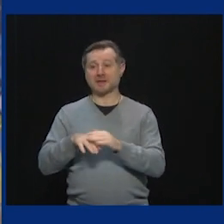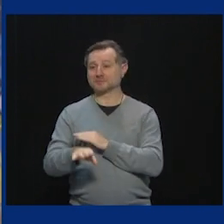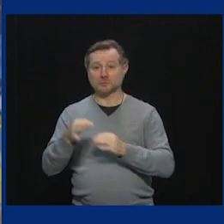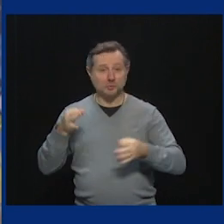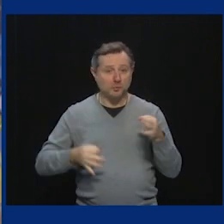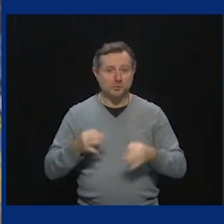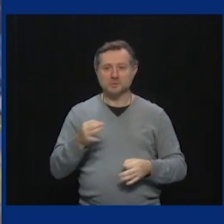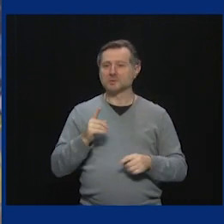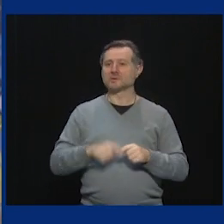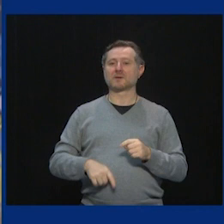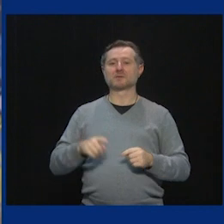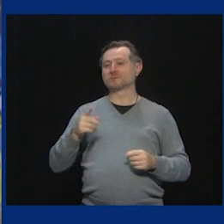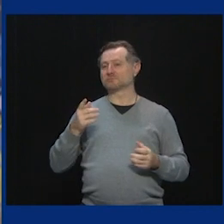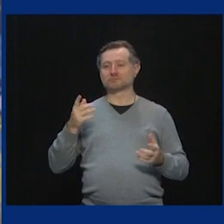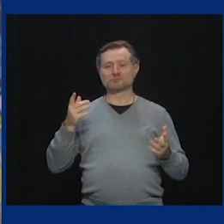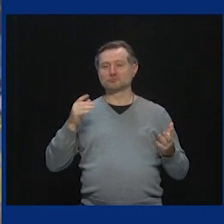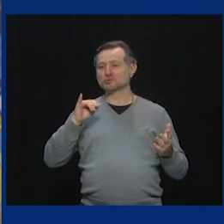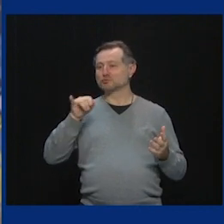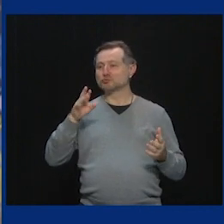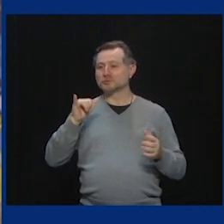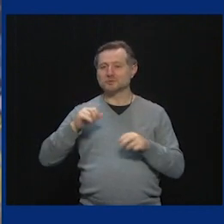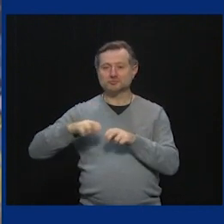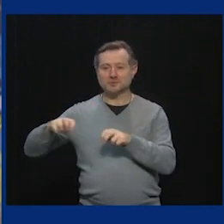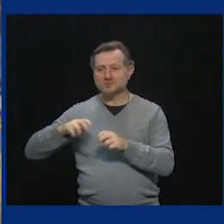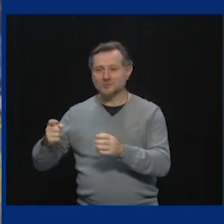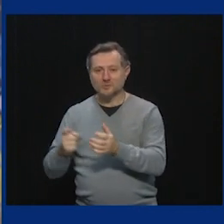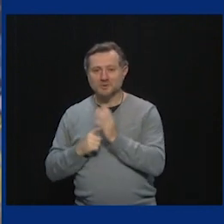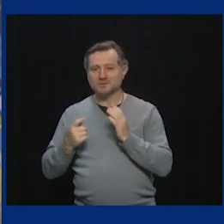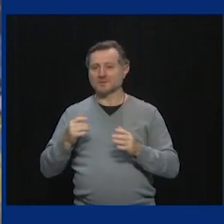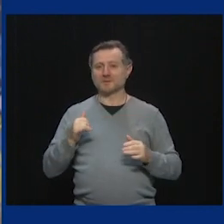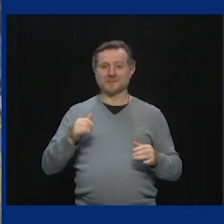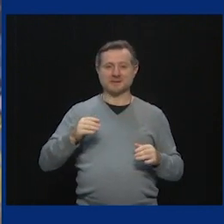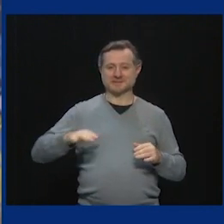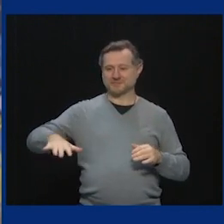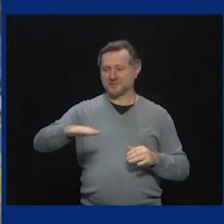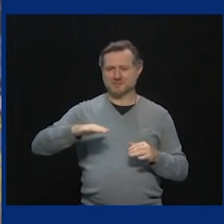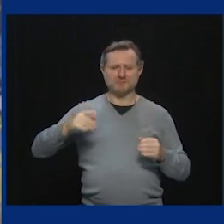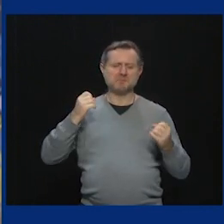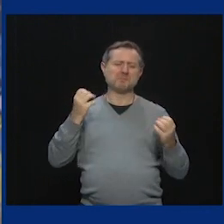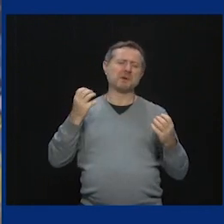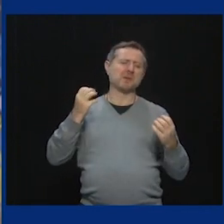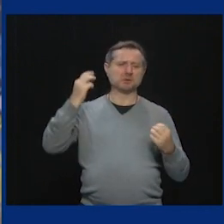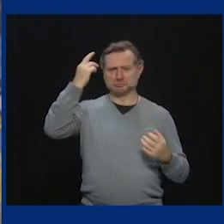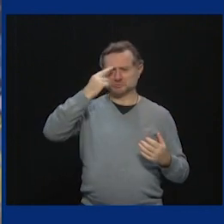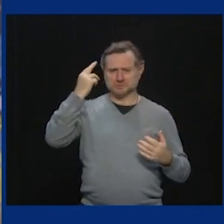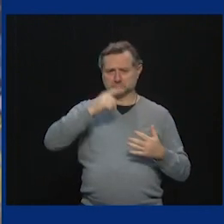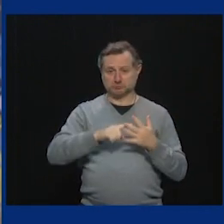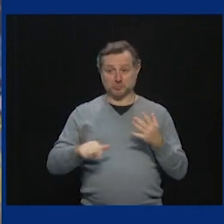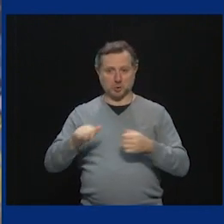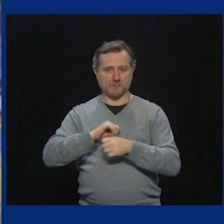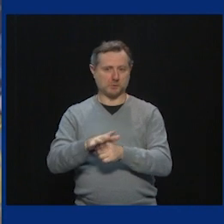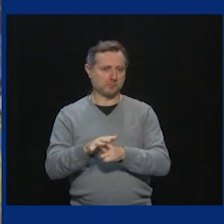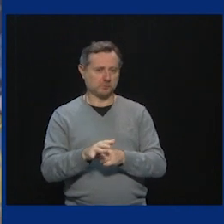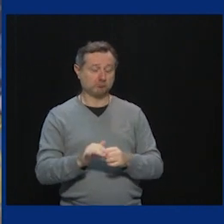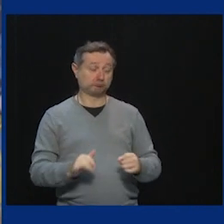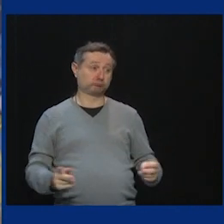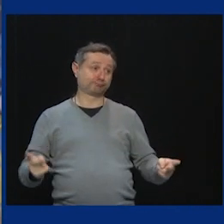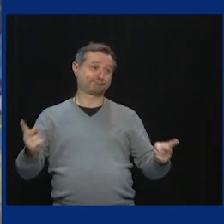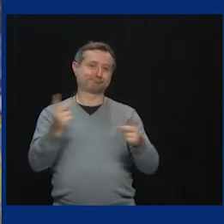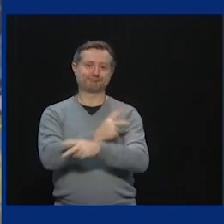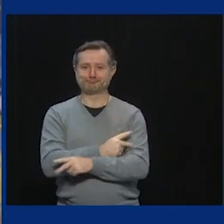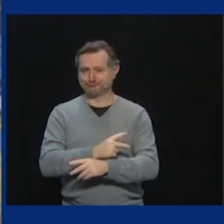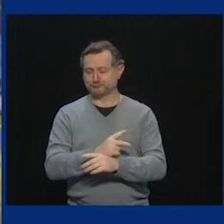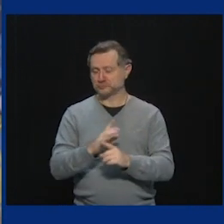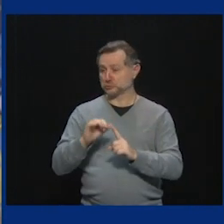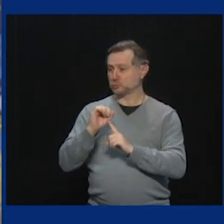trials because of the spacing requirements and the facilities we have. There's been a lot of reasons why COVID exacerbated an already bad situation. So